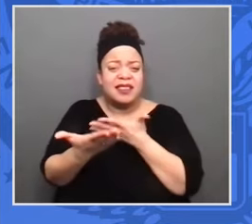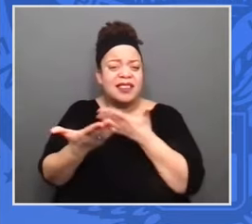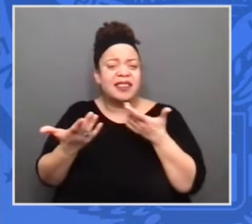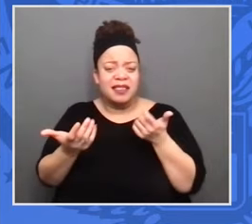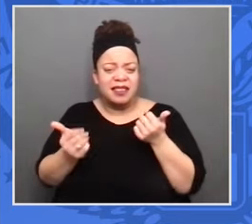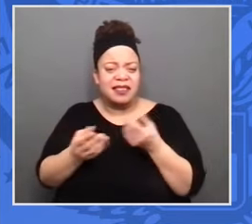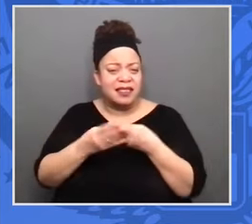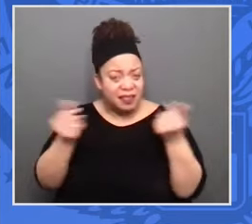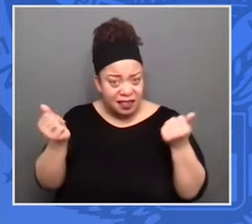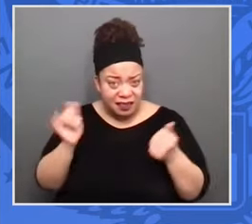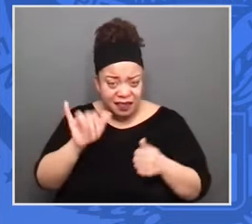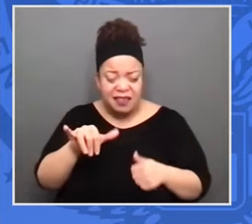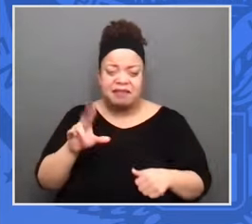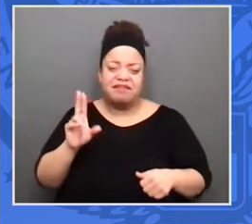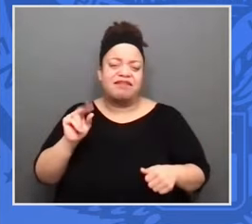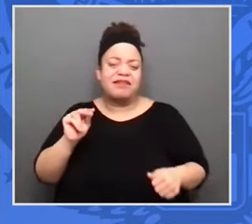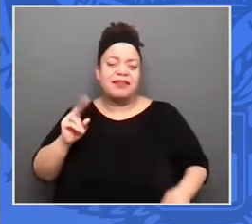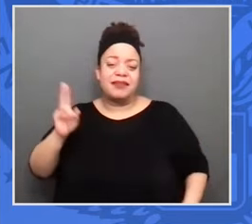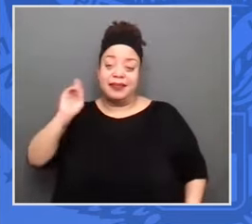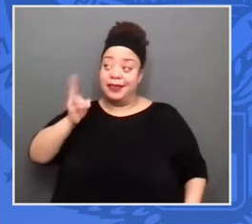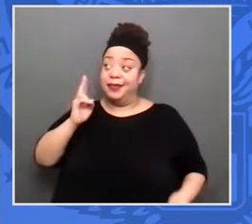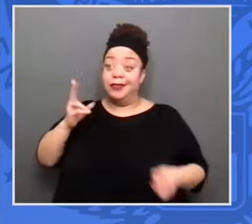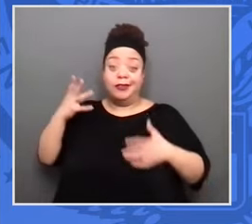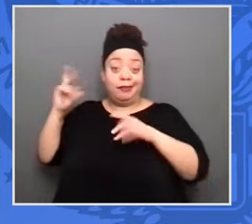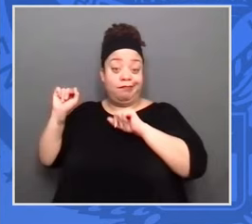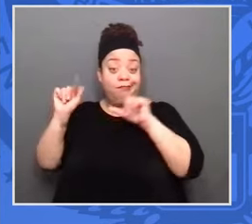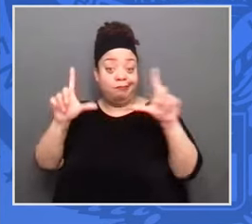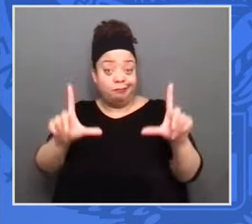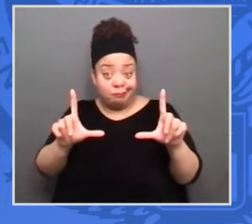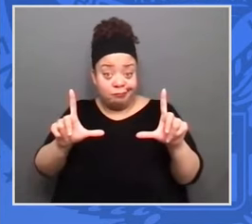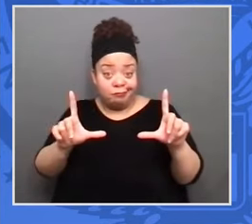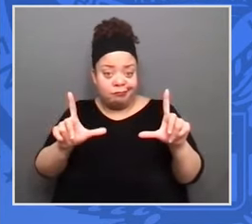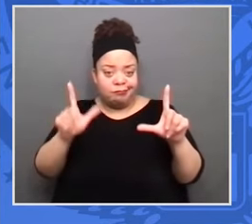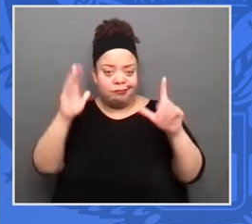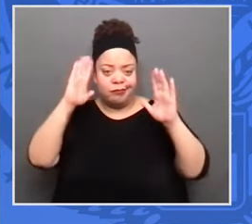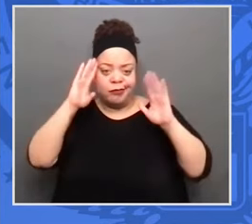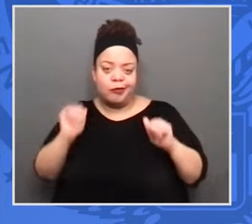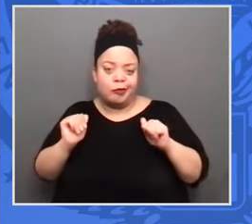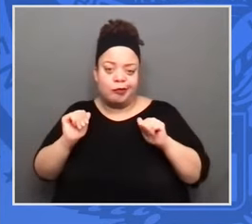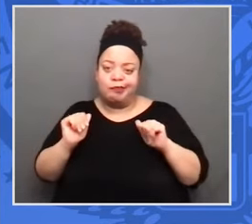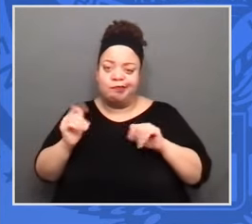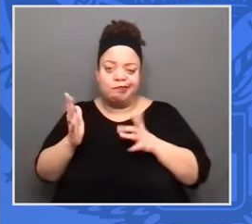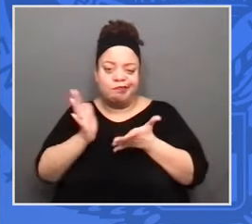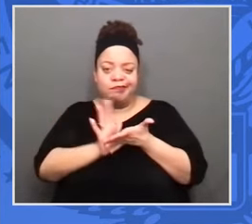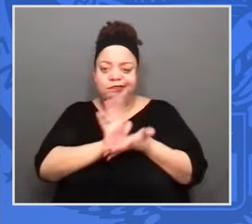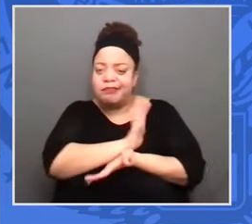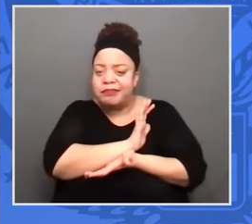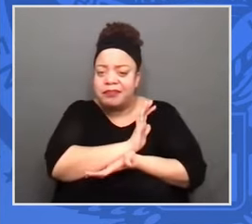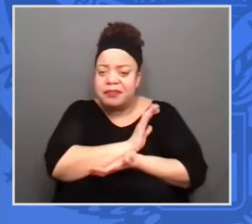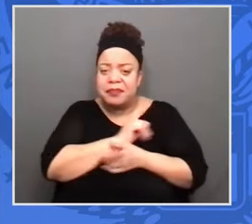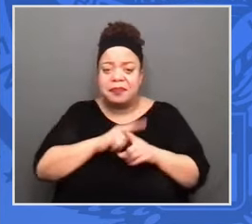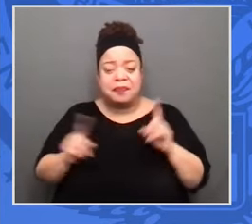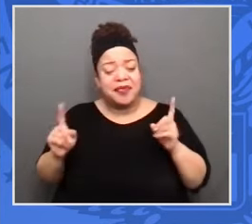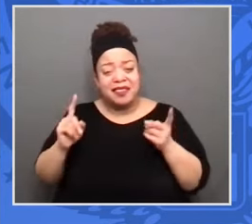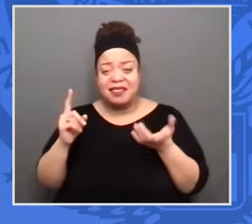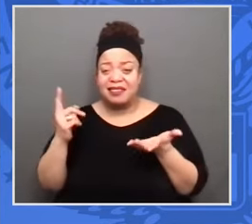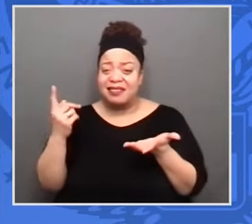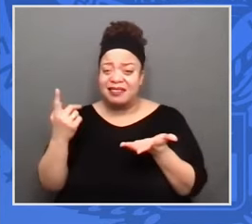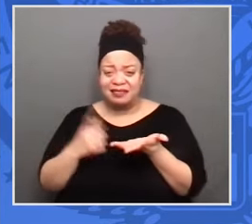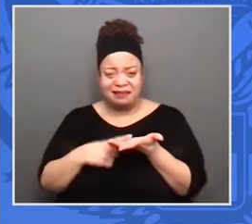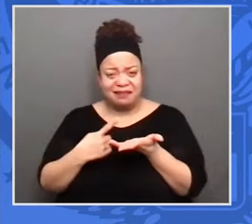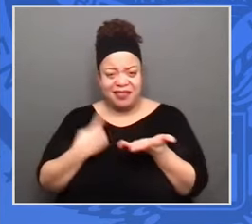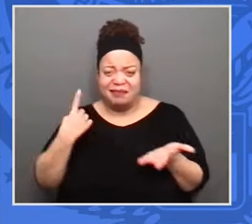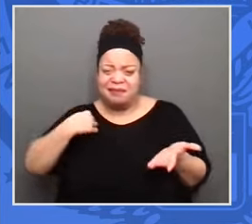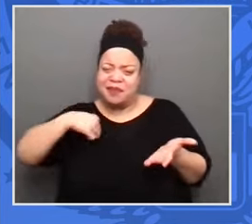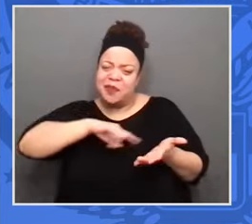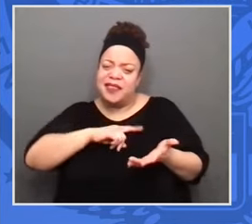grave. But then, once in a lifetime, the longed-for tidal wave of justice can rise up and